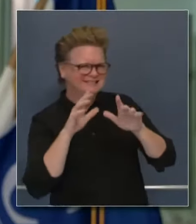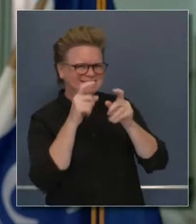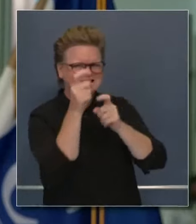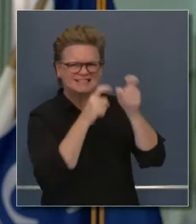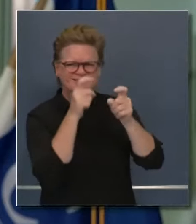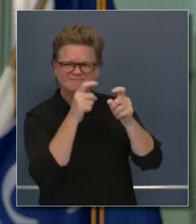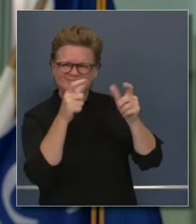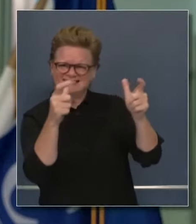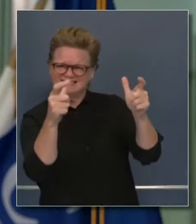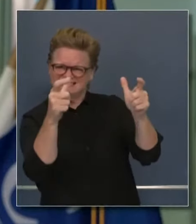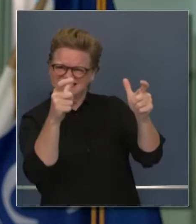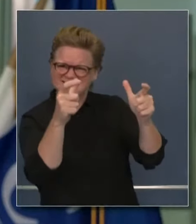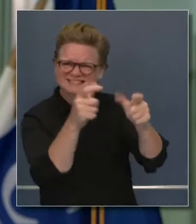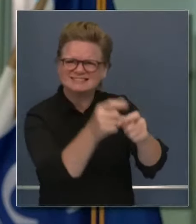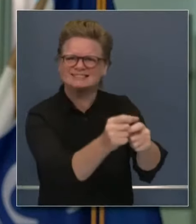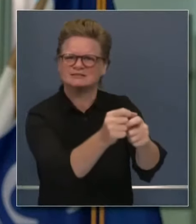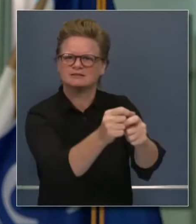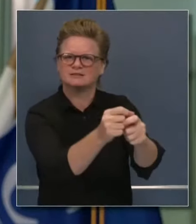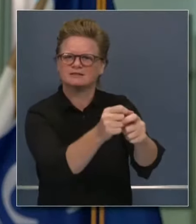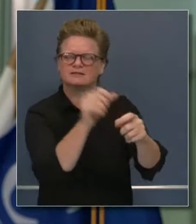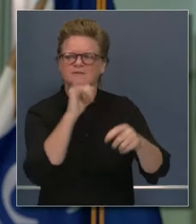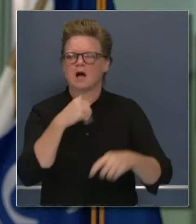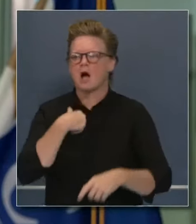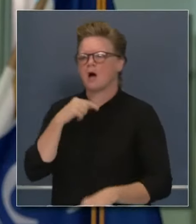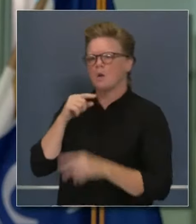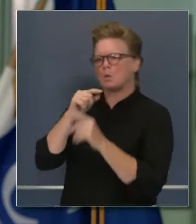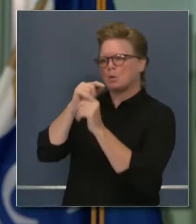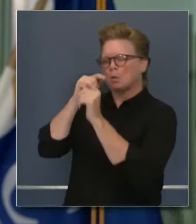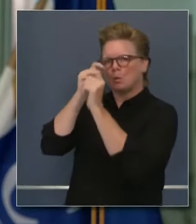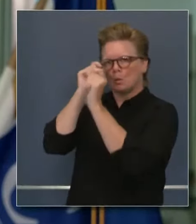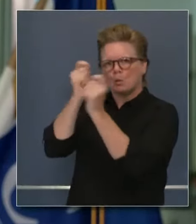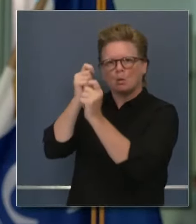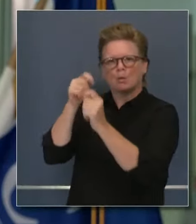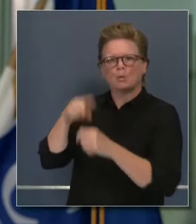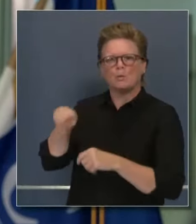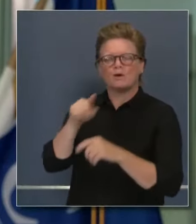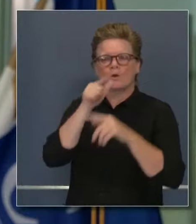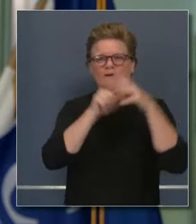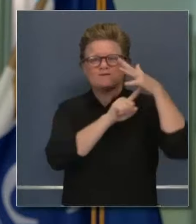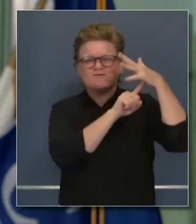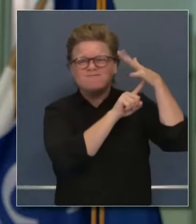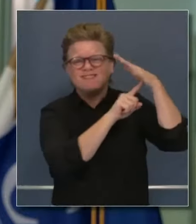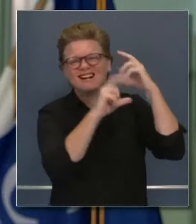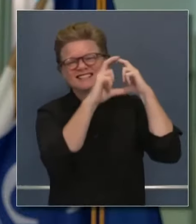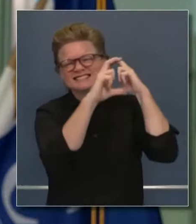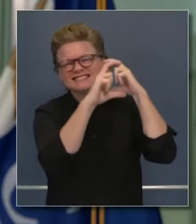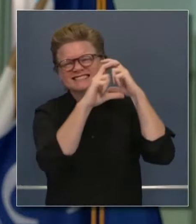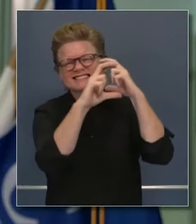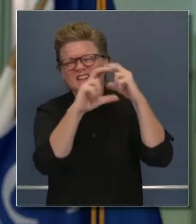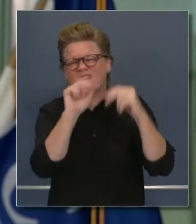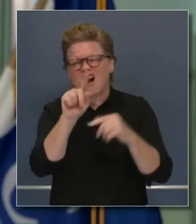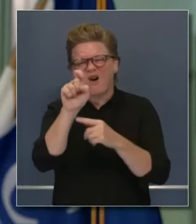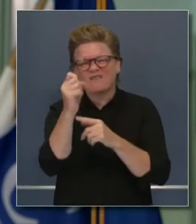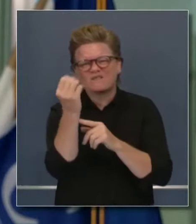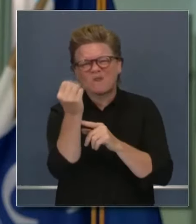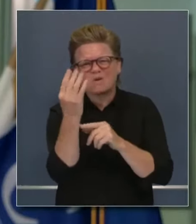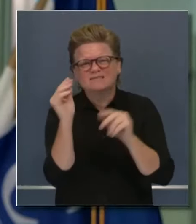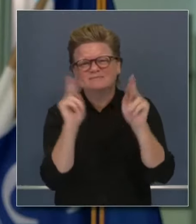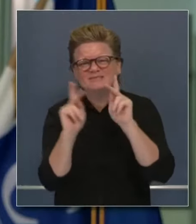weekend in these heroic efforts, these 2 helicopters that landed, rescuing 214 individuals in very